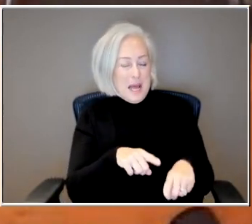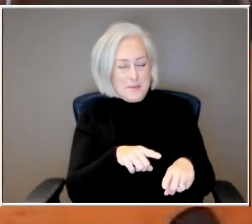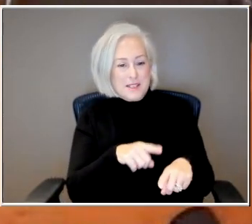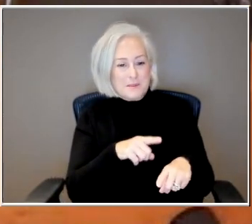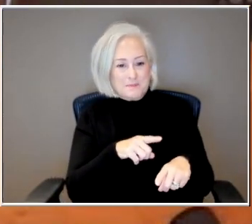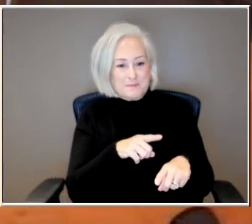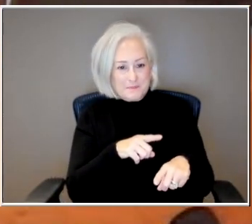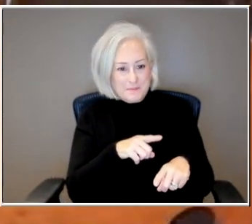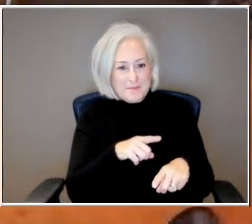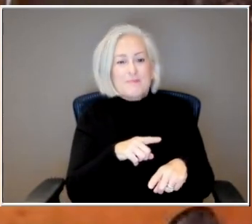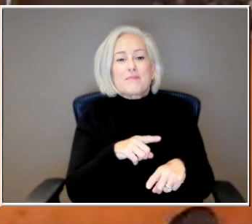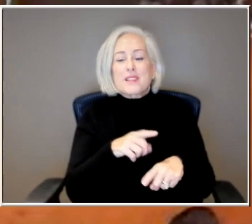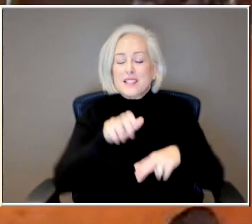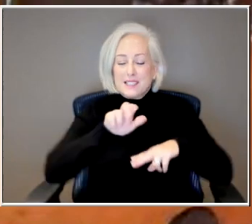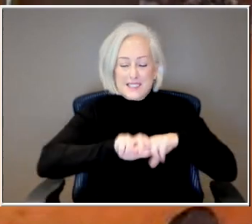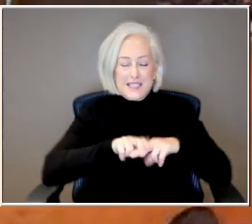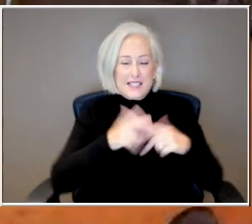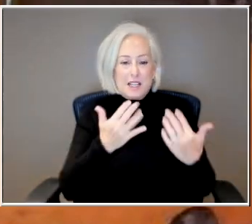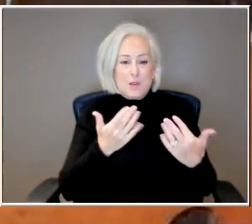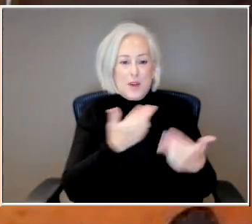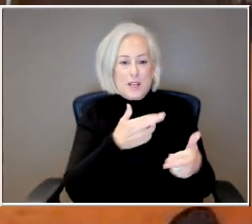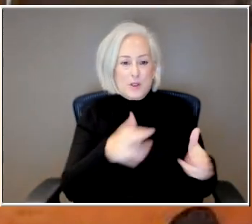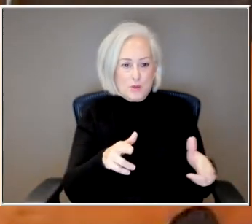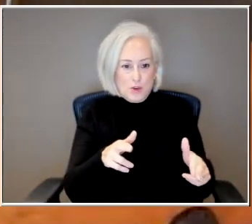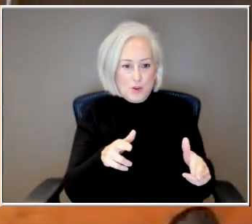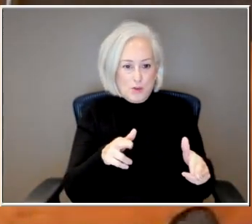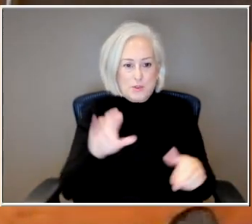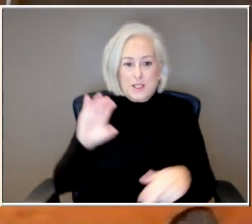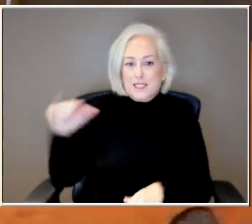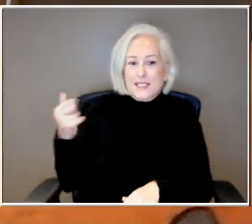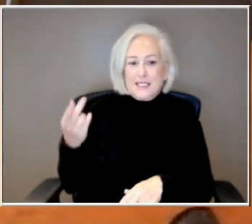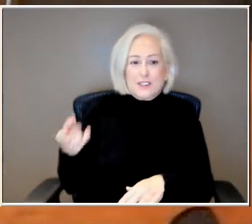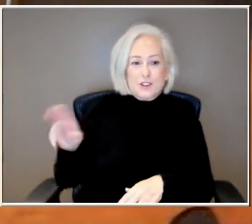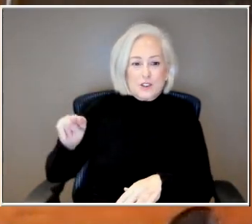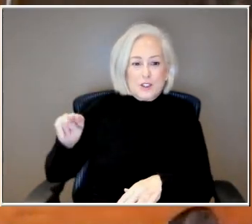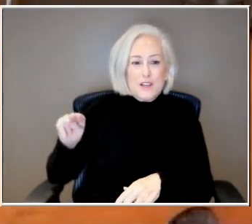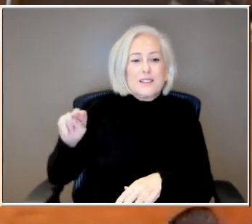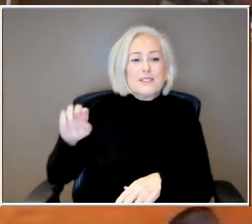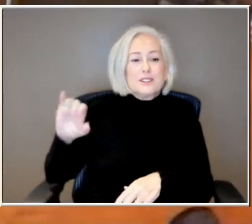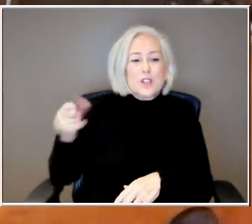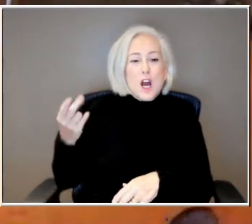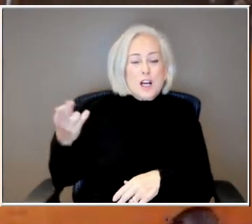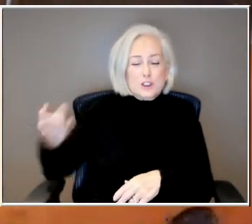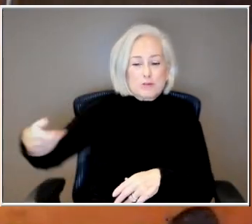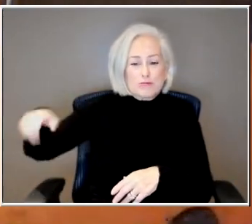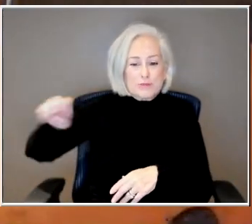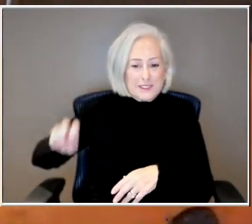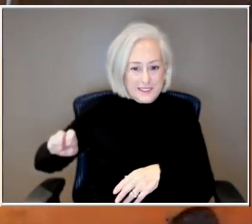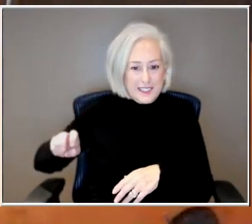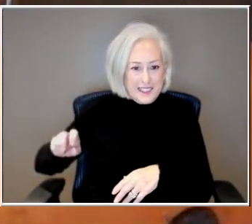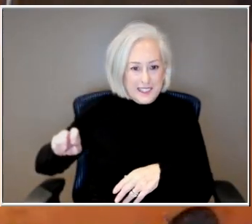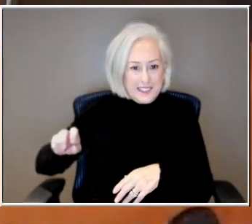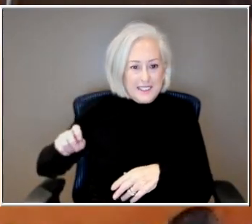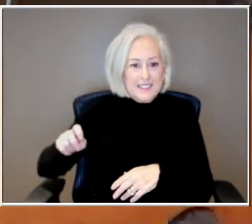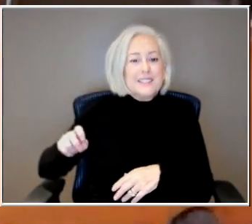in surgery, and Josh sat in there with me. Josh's surgery was the following day, and him and I sitting there trying to figure out